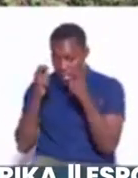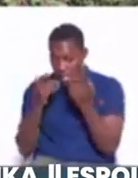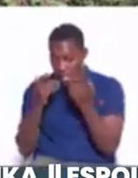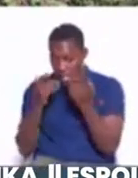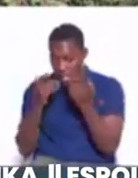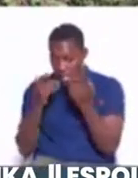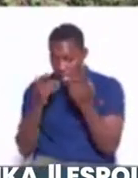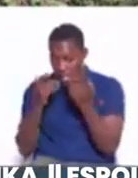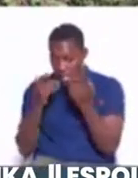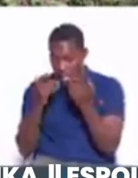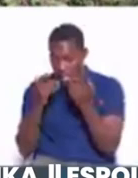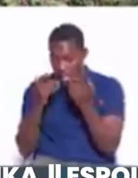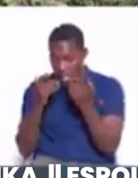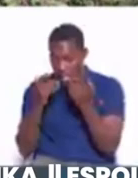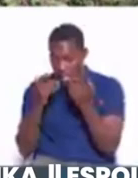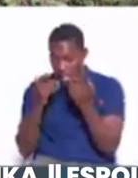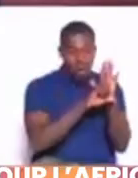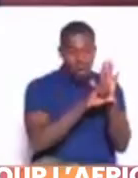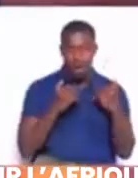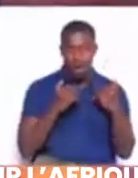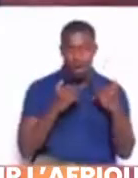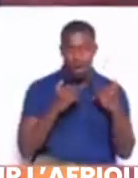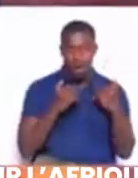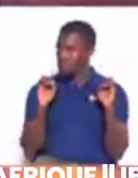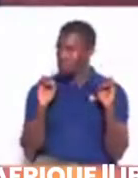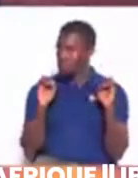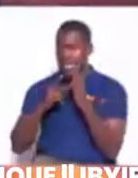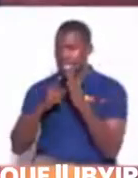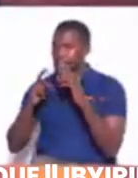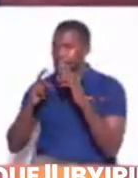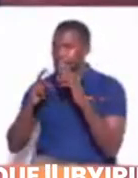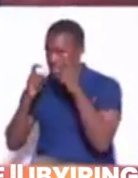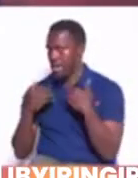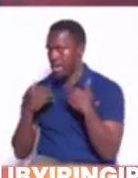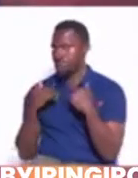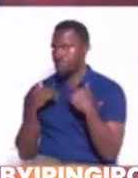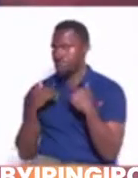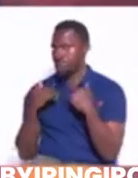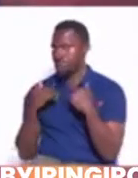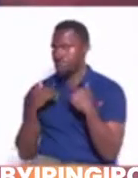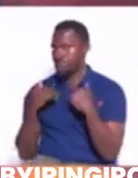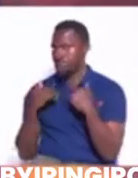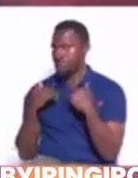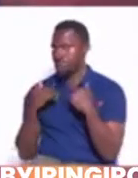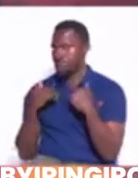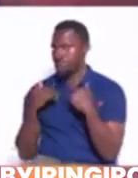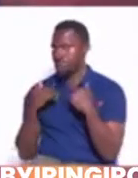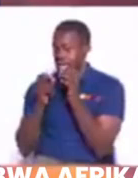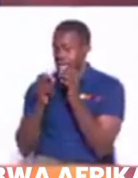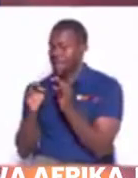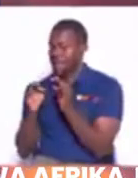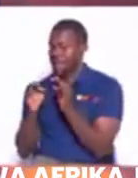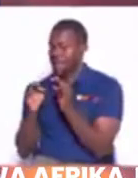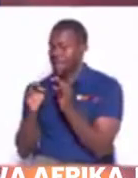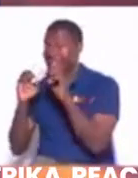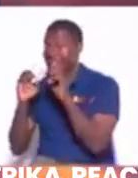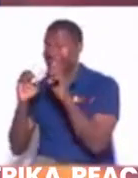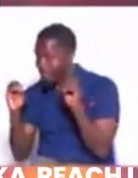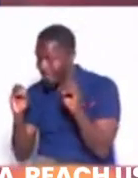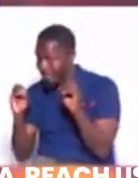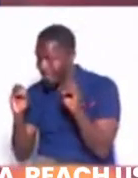what? Sin. If there is no sin, there is no what? Grace. Because if there is no